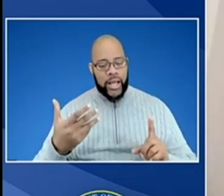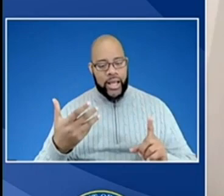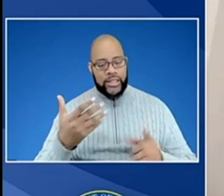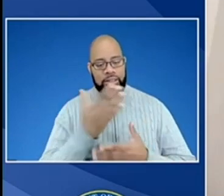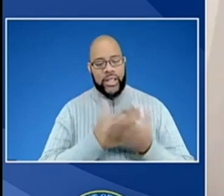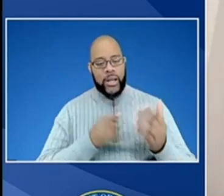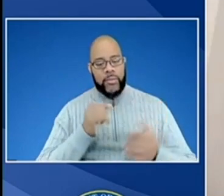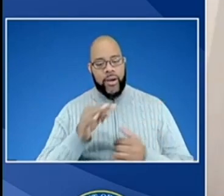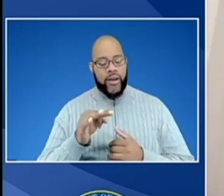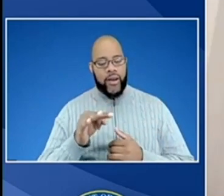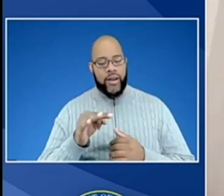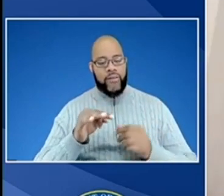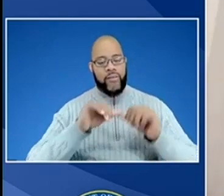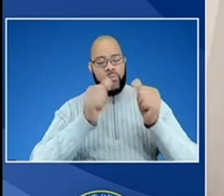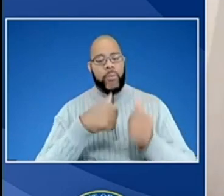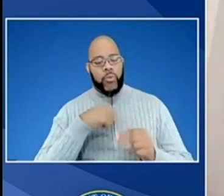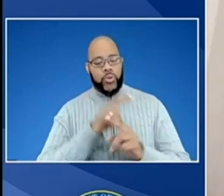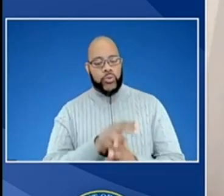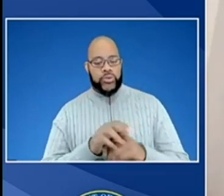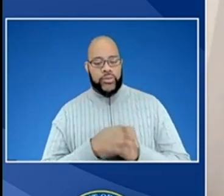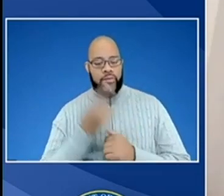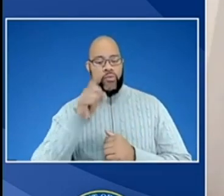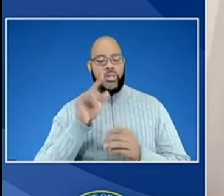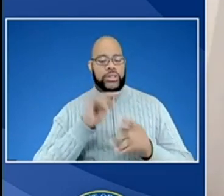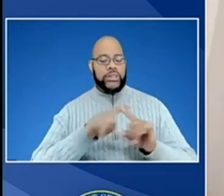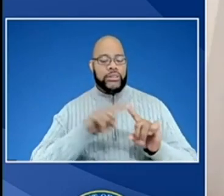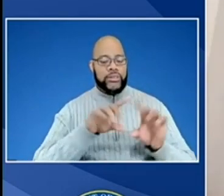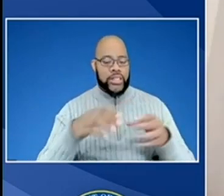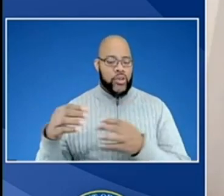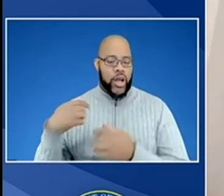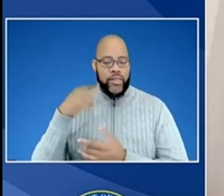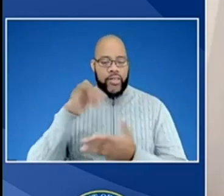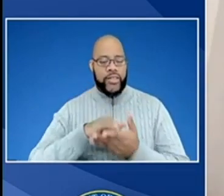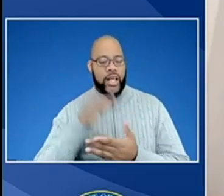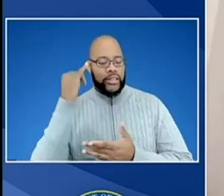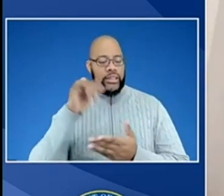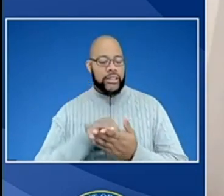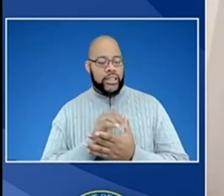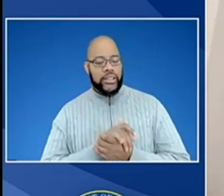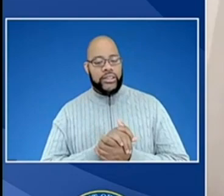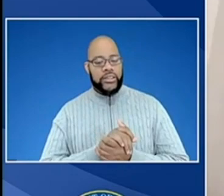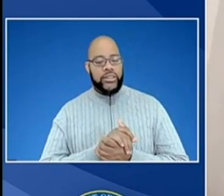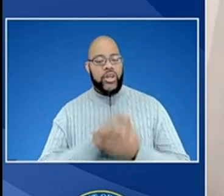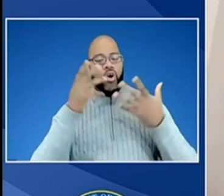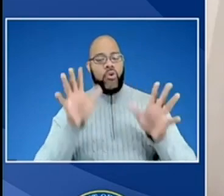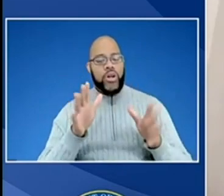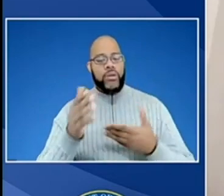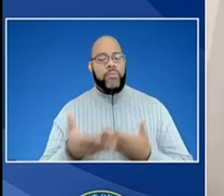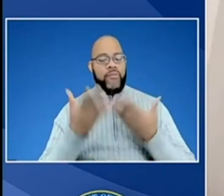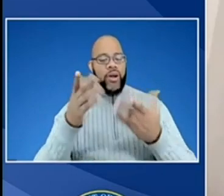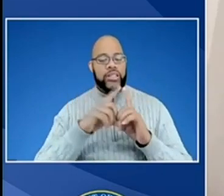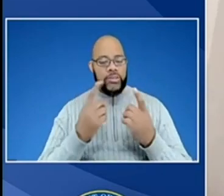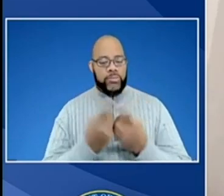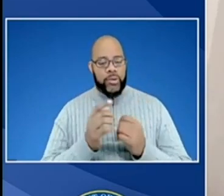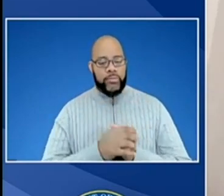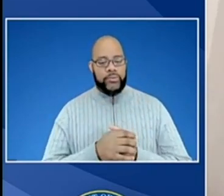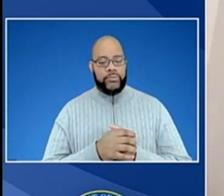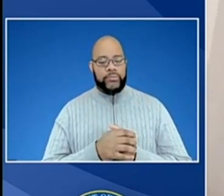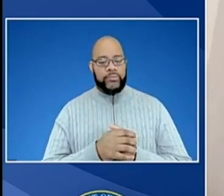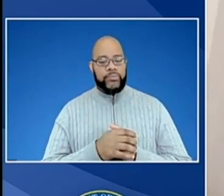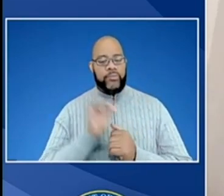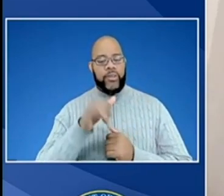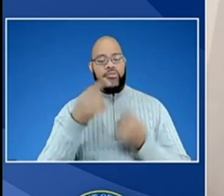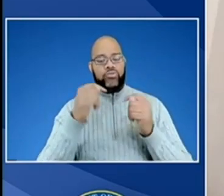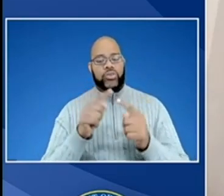of the frames we're using for these different categories. So I think the idea has been already provided by the department that they're